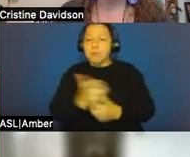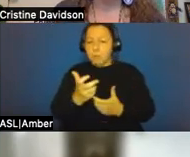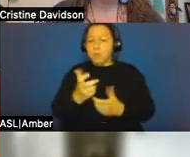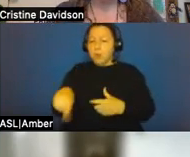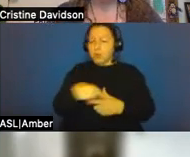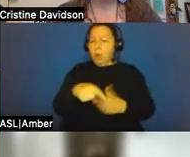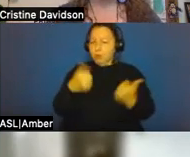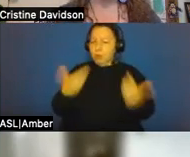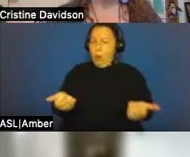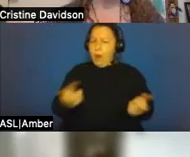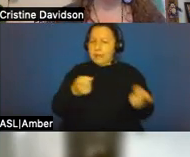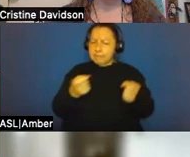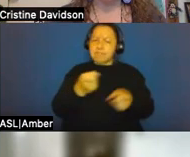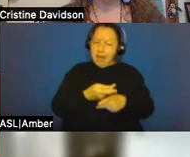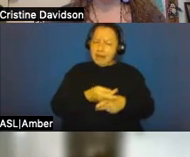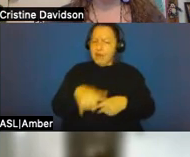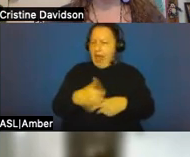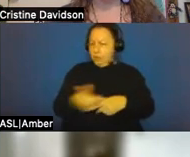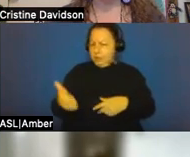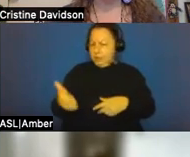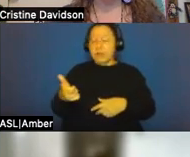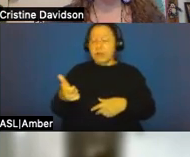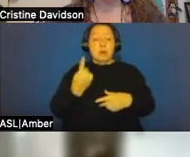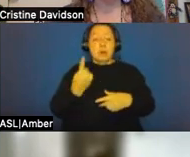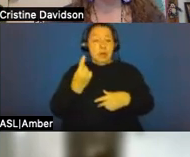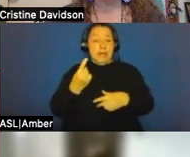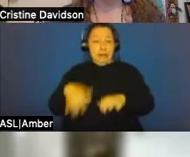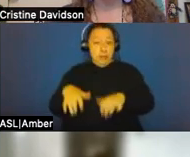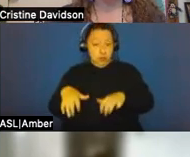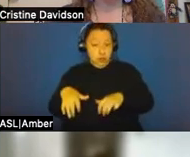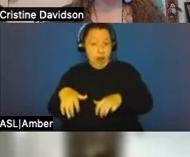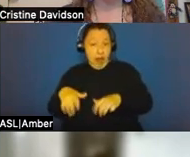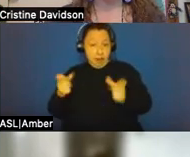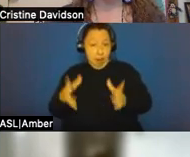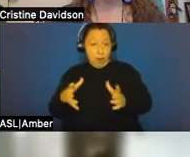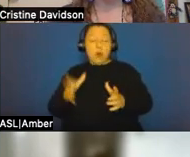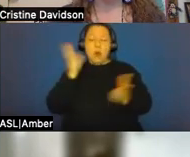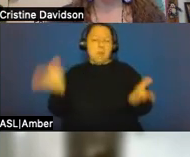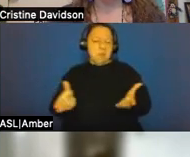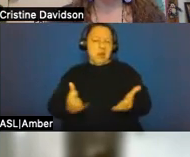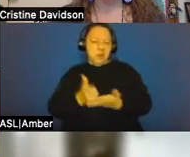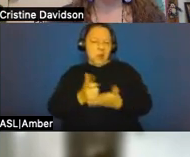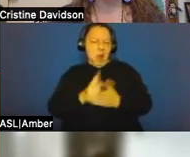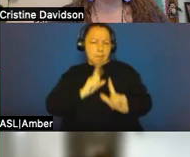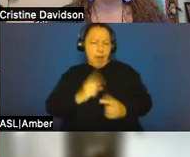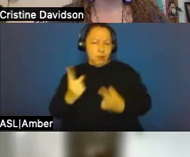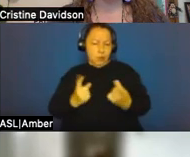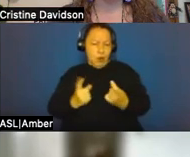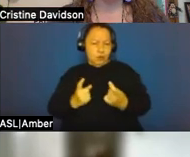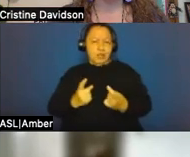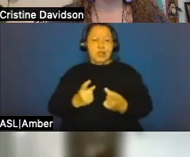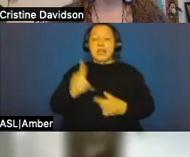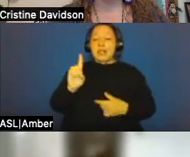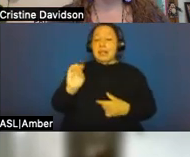so the chat box moderators will be here to kind of help answer questions. It's our coworkers are Deb Bush,